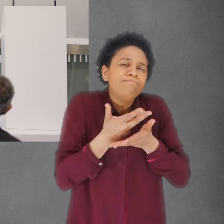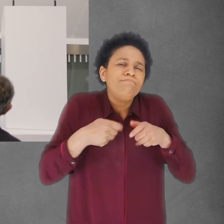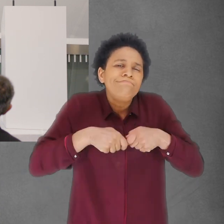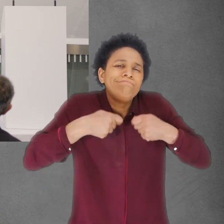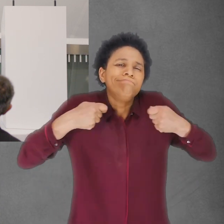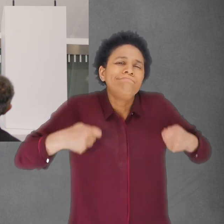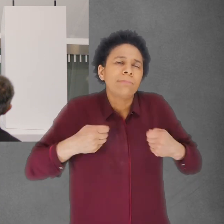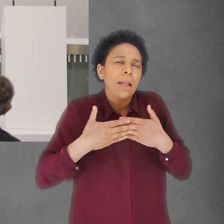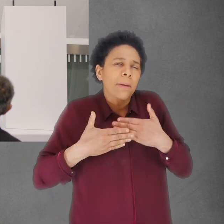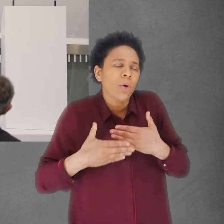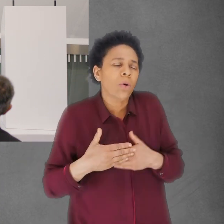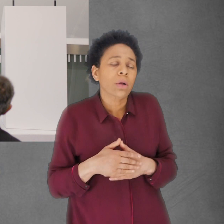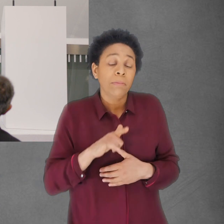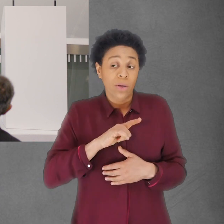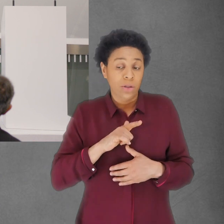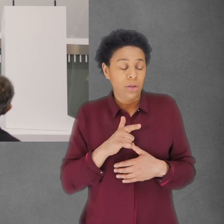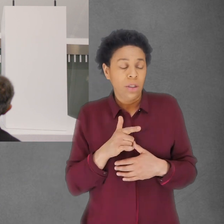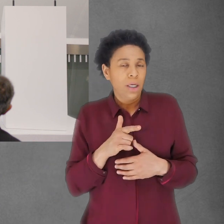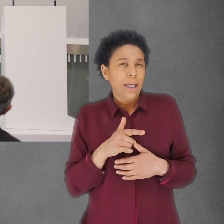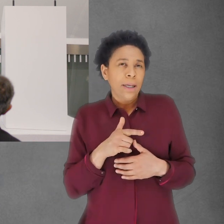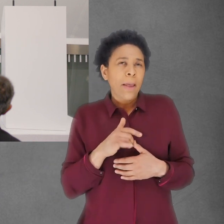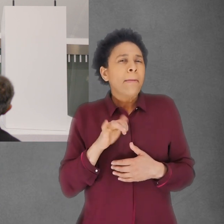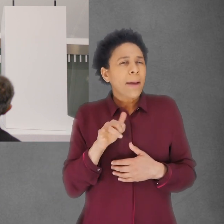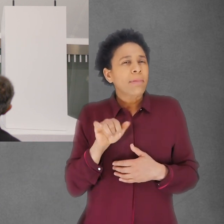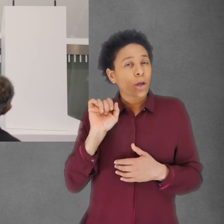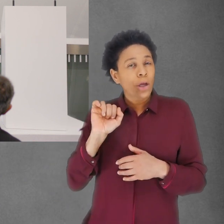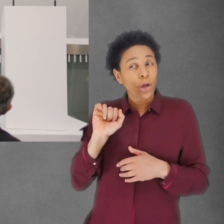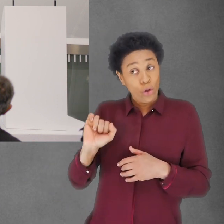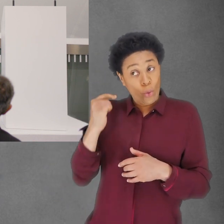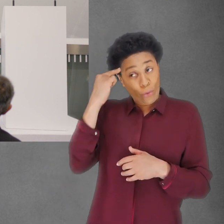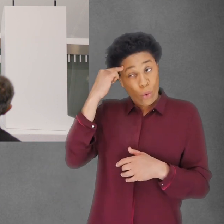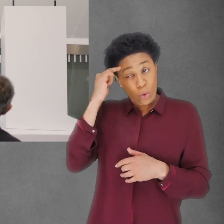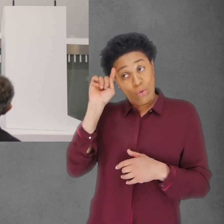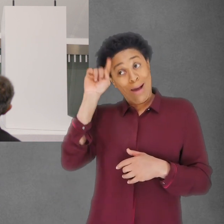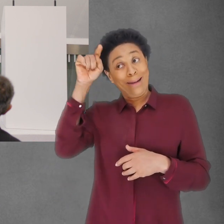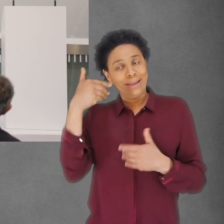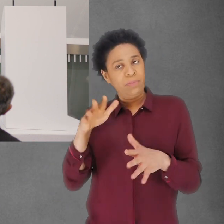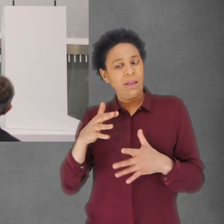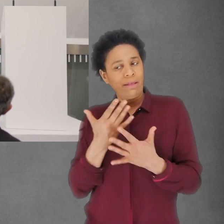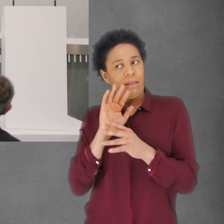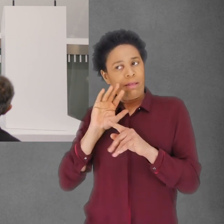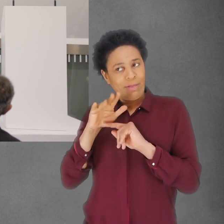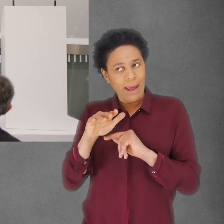I think, of course, it's probably been in you for a very long time, but you also mentioned that it's your first